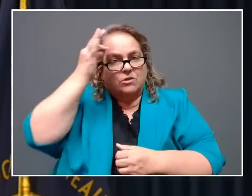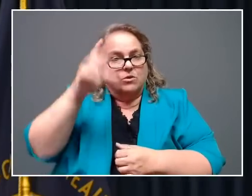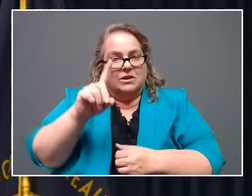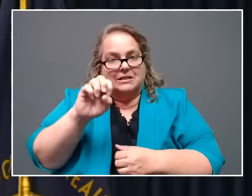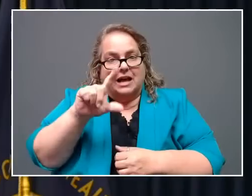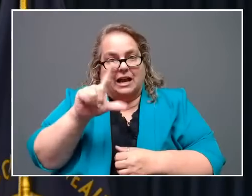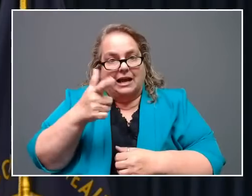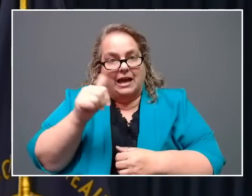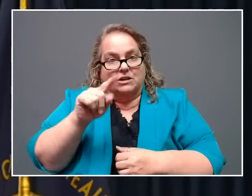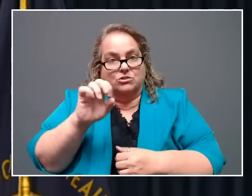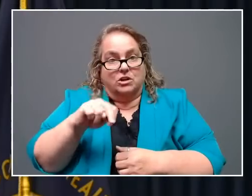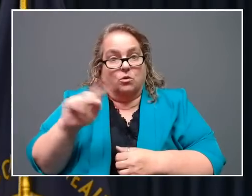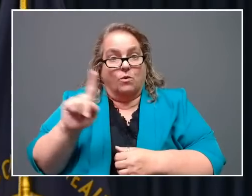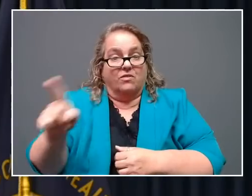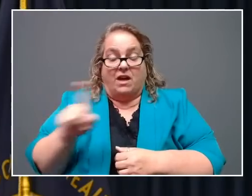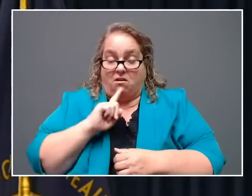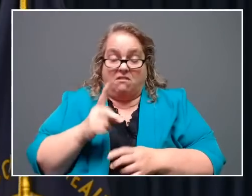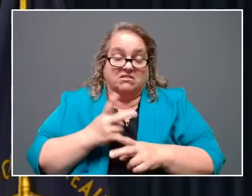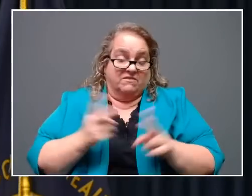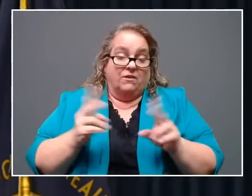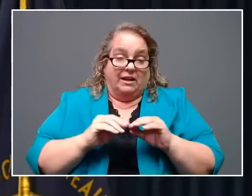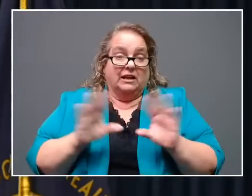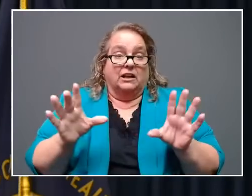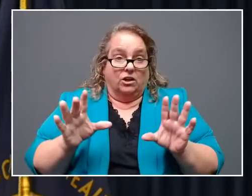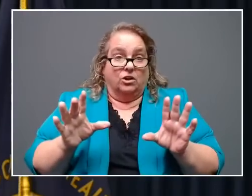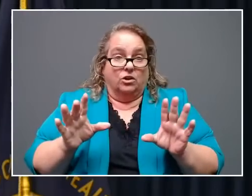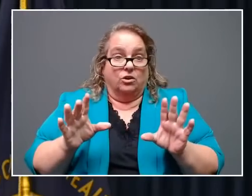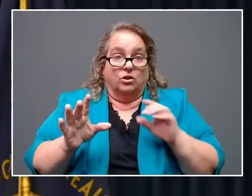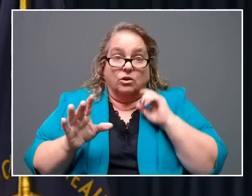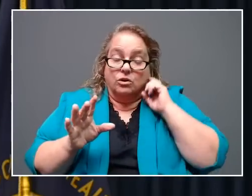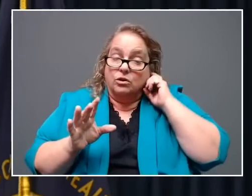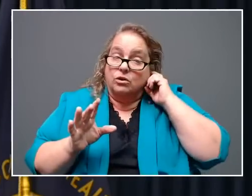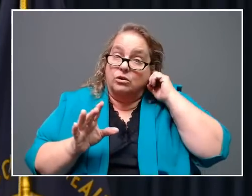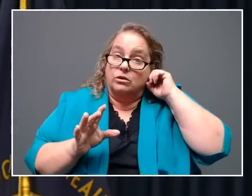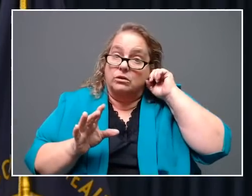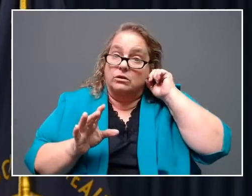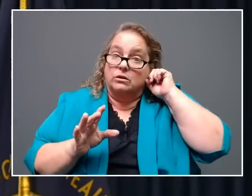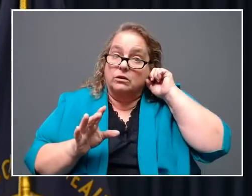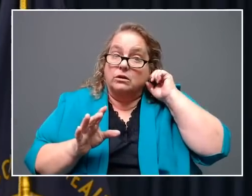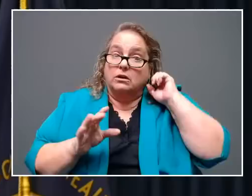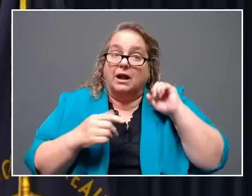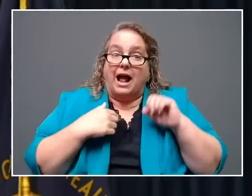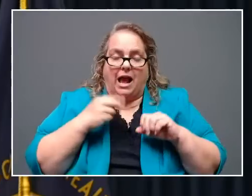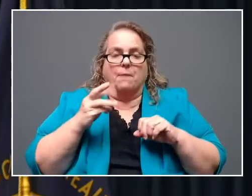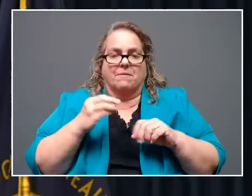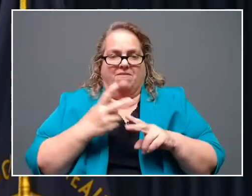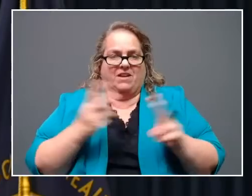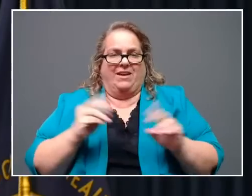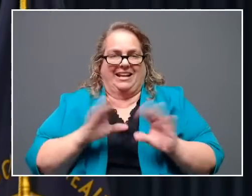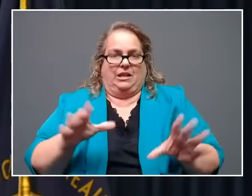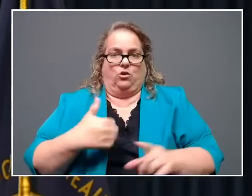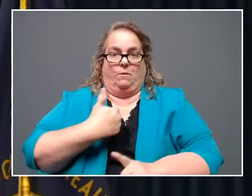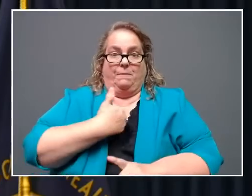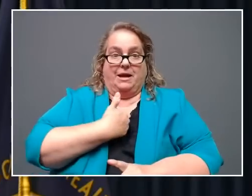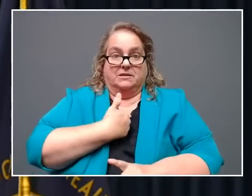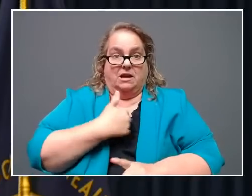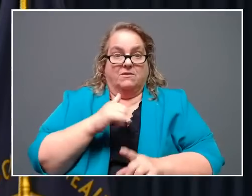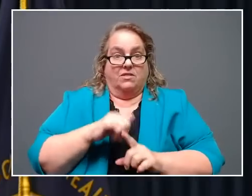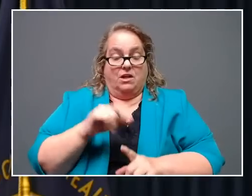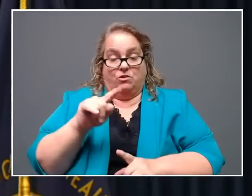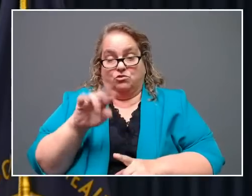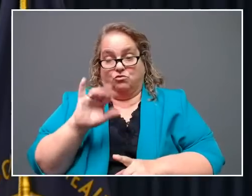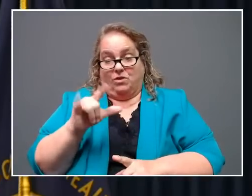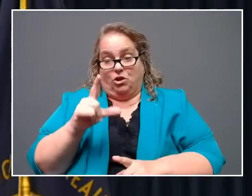is pretty clear. Certainly, I'm being very clear that the trigger law in Kentucky